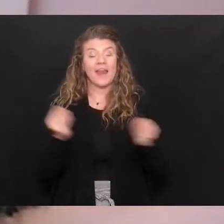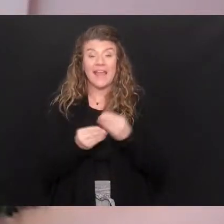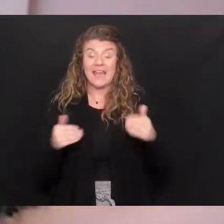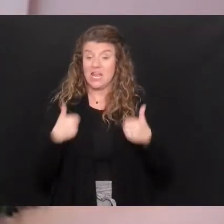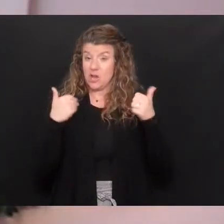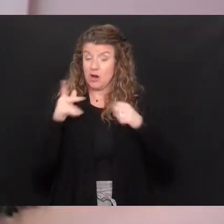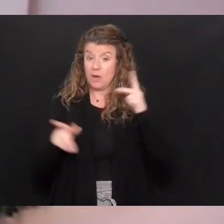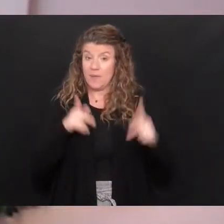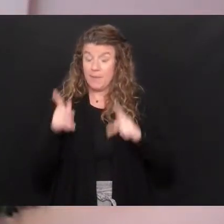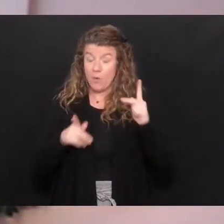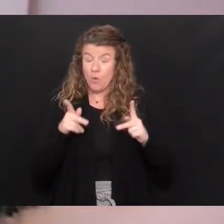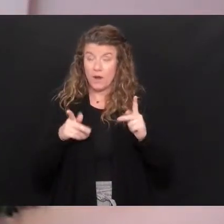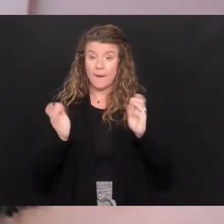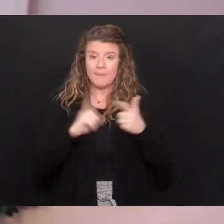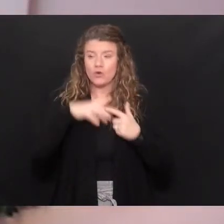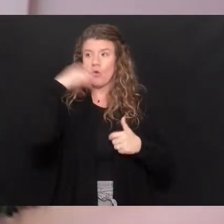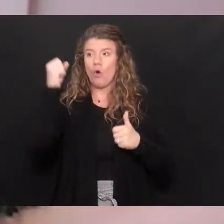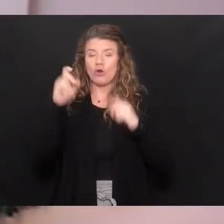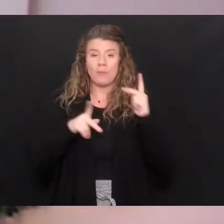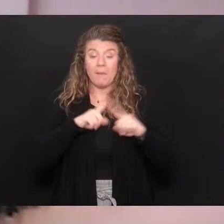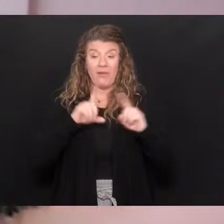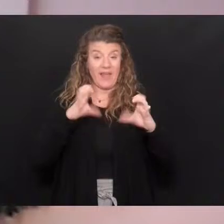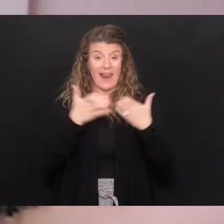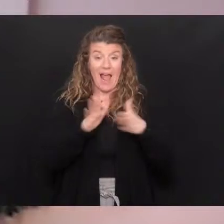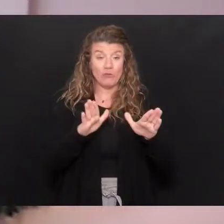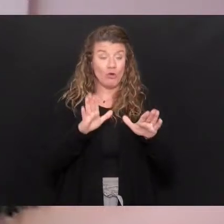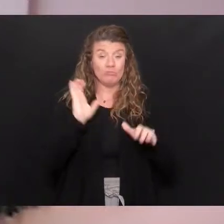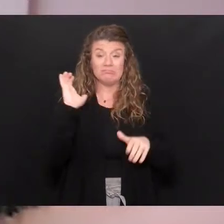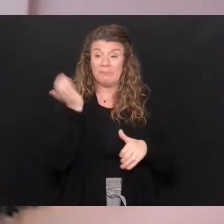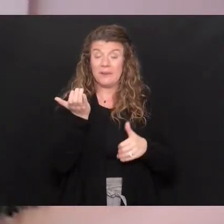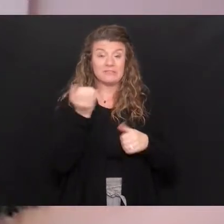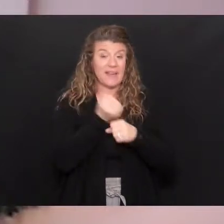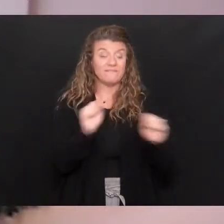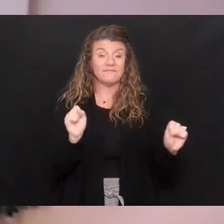people than it's in older people. But the classroom still appears very safe.